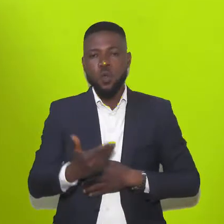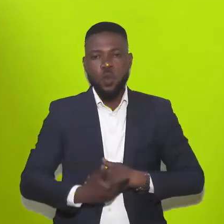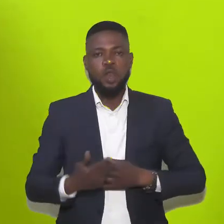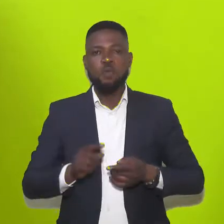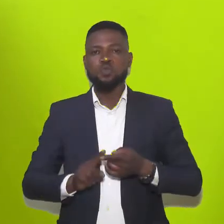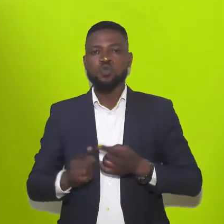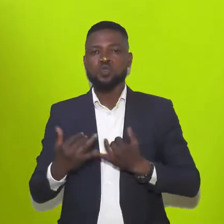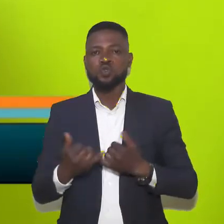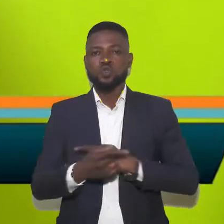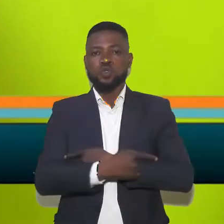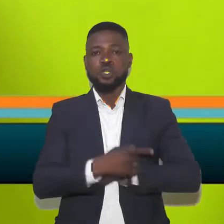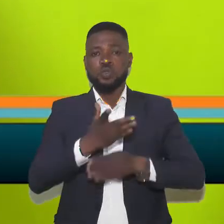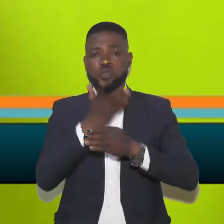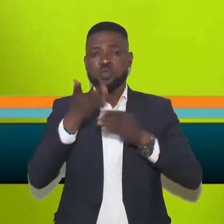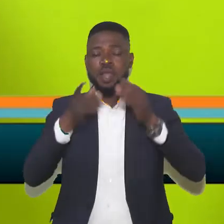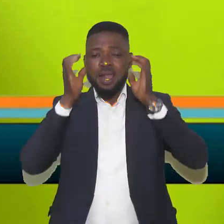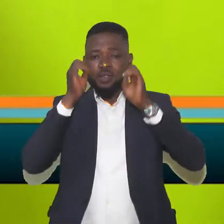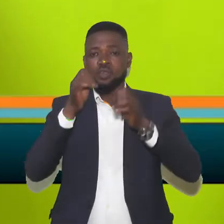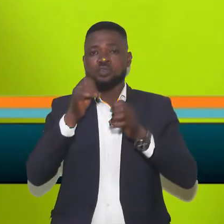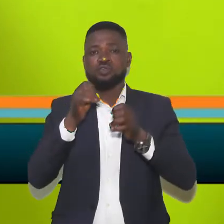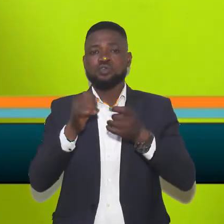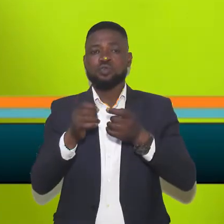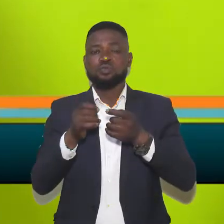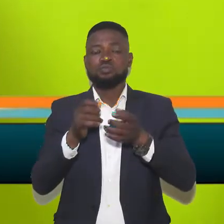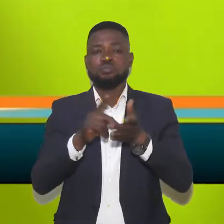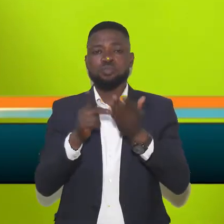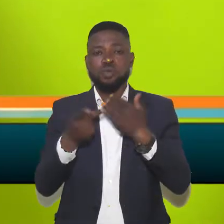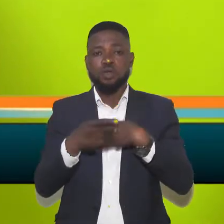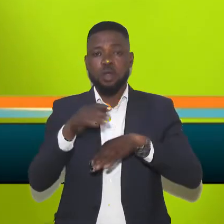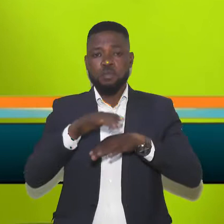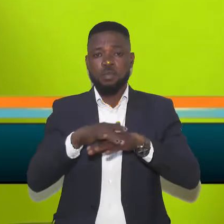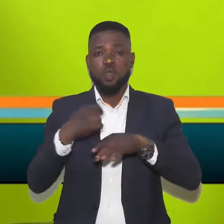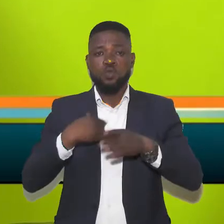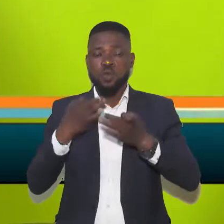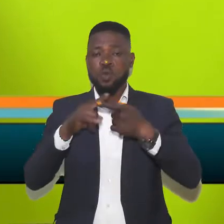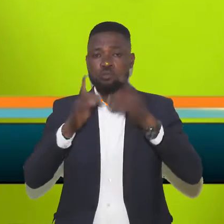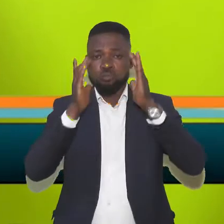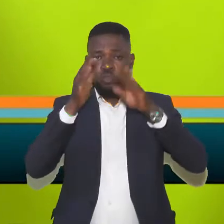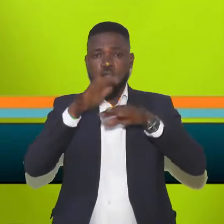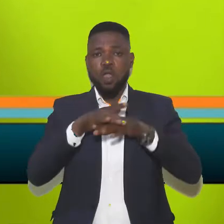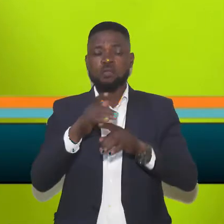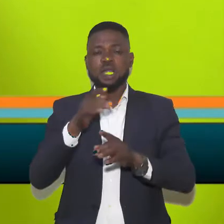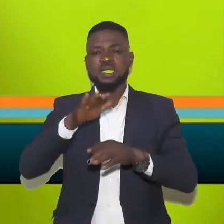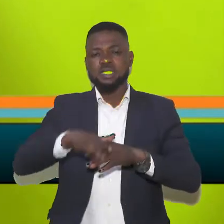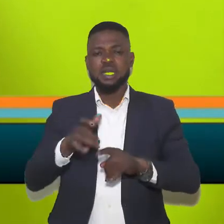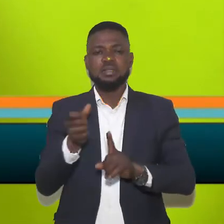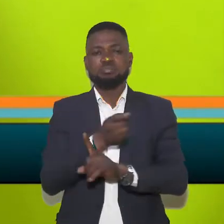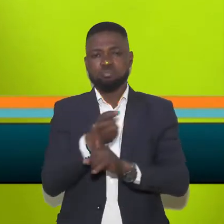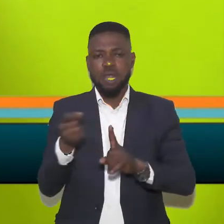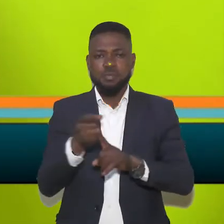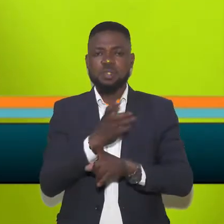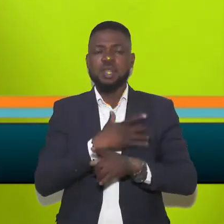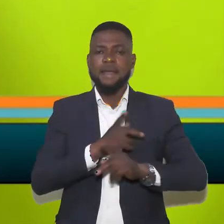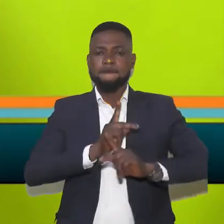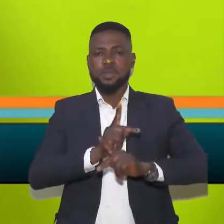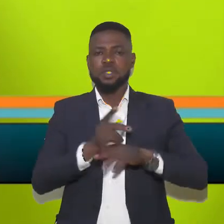Welcome to today's Total Education Show episode. On this episode, we're focusing on child abuse and protection